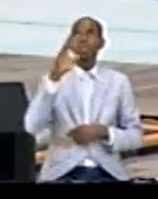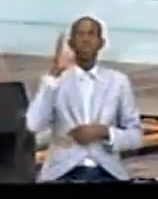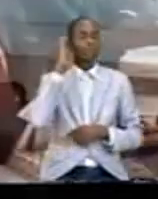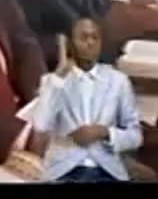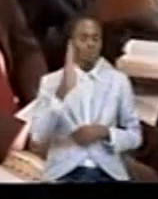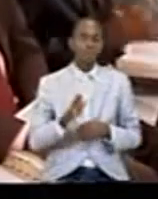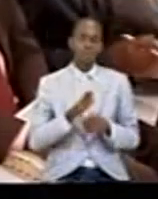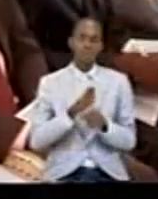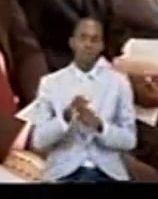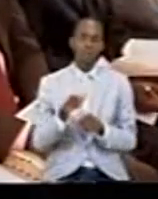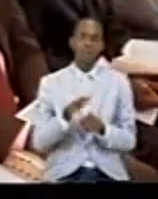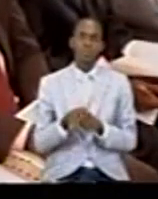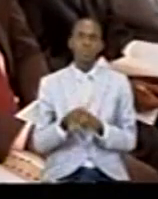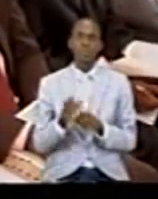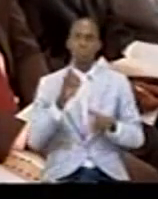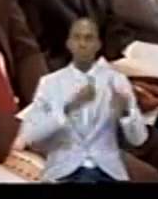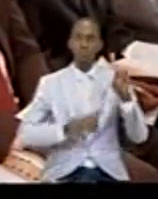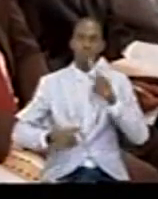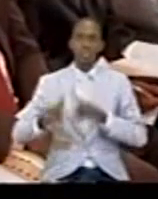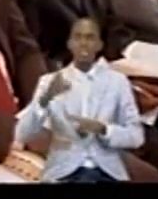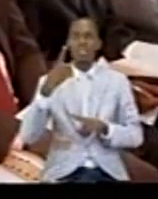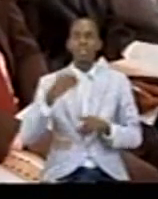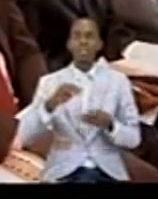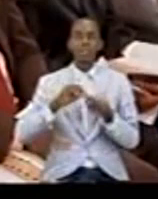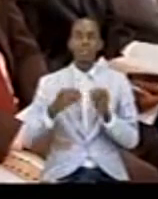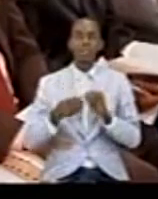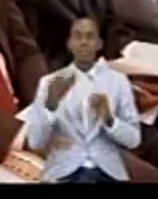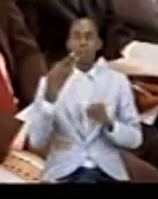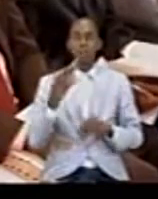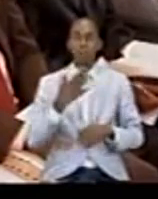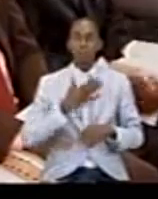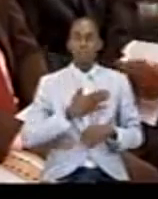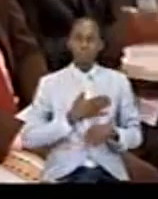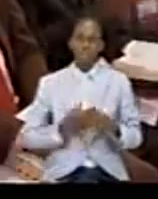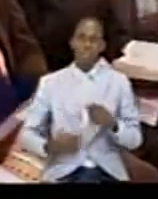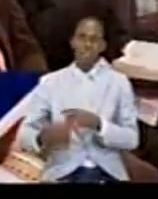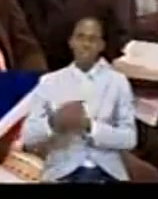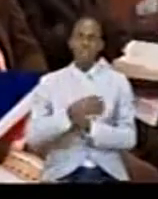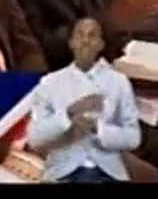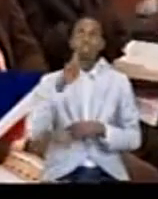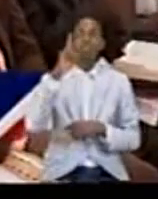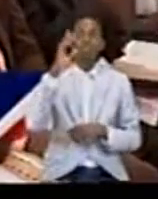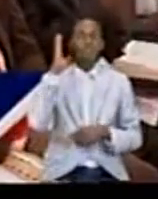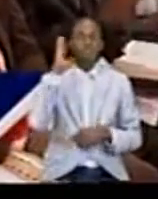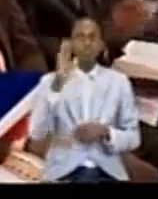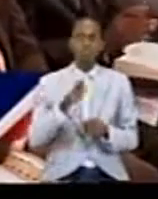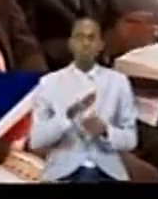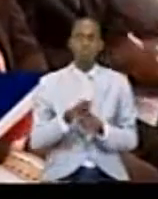fulfill. The number of my days he will fulfill.